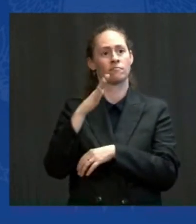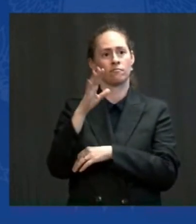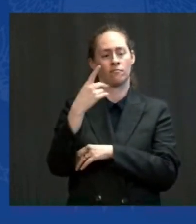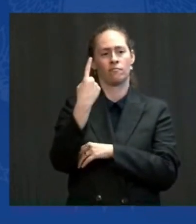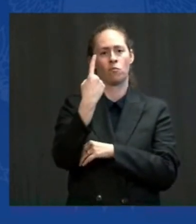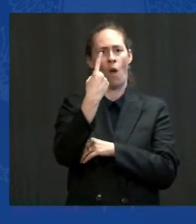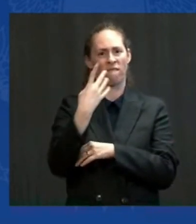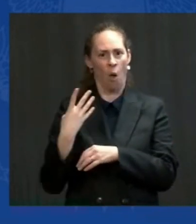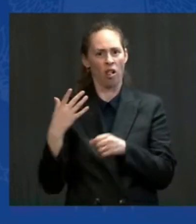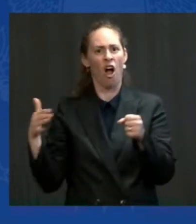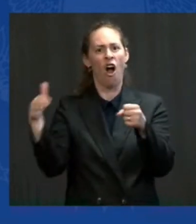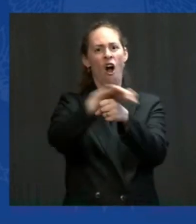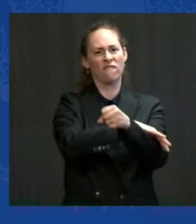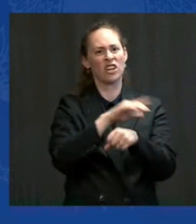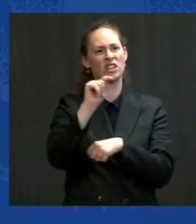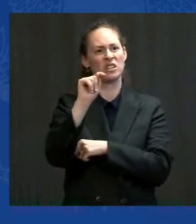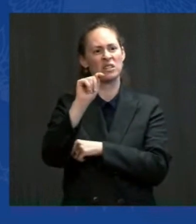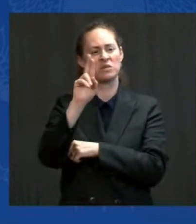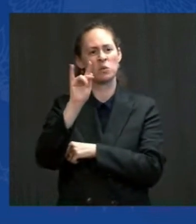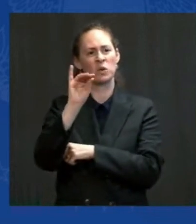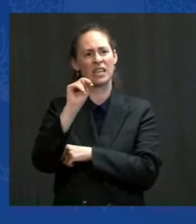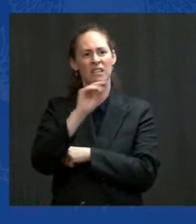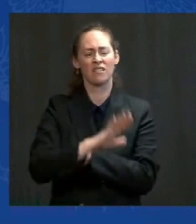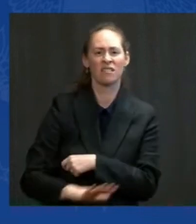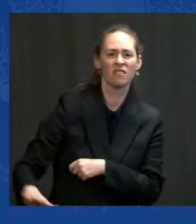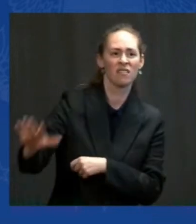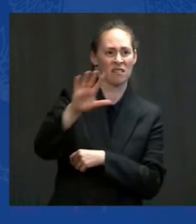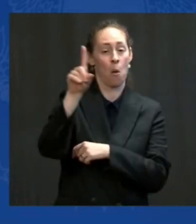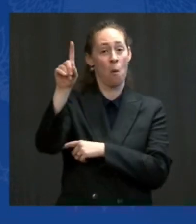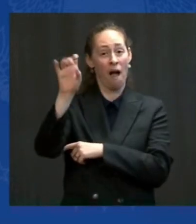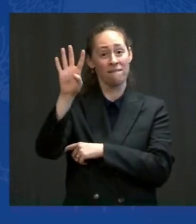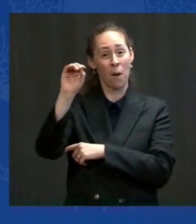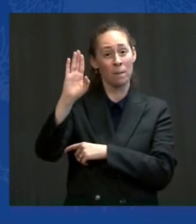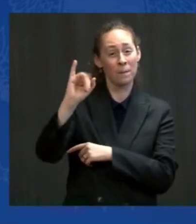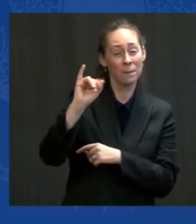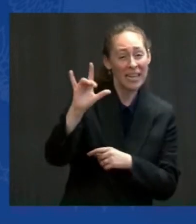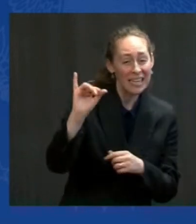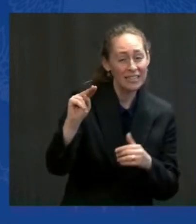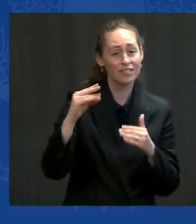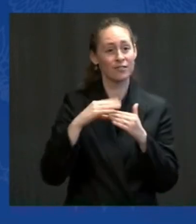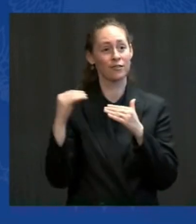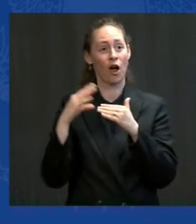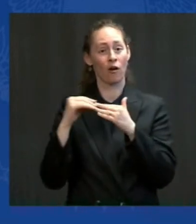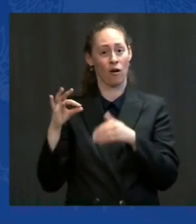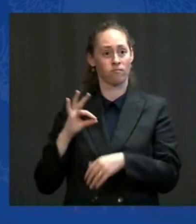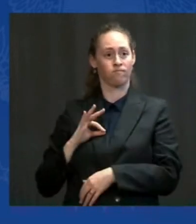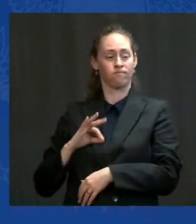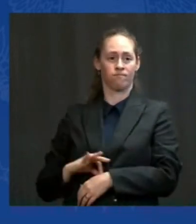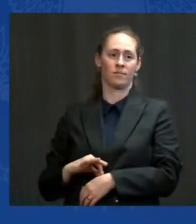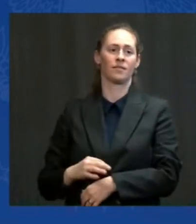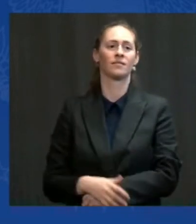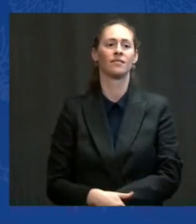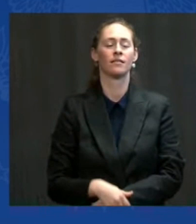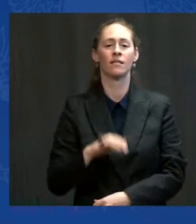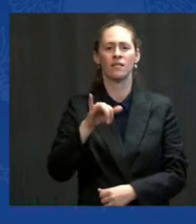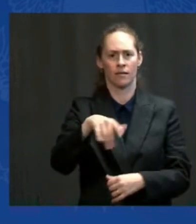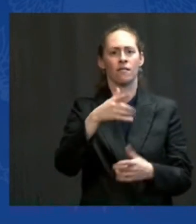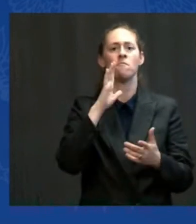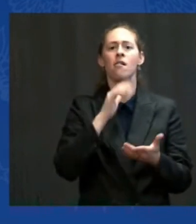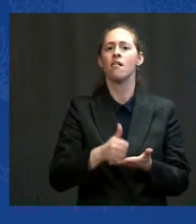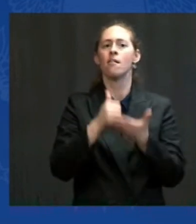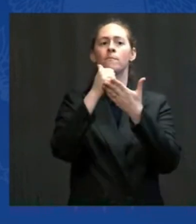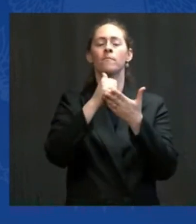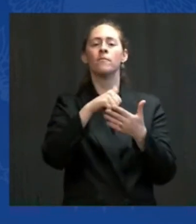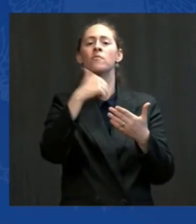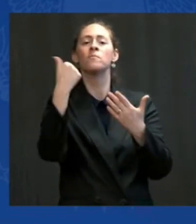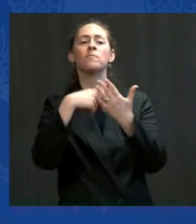$240 billion. There's a loophole in the system called stepped-up basis. That loophole goes that if